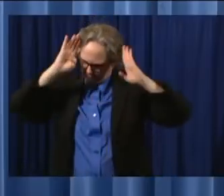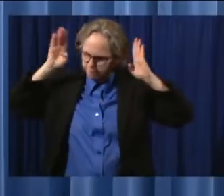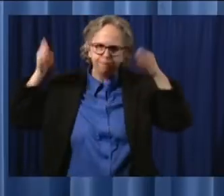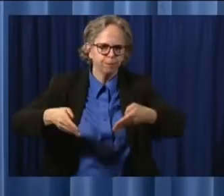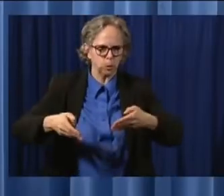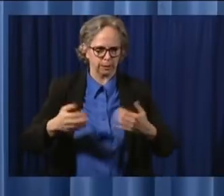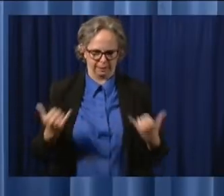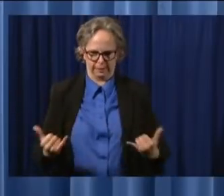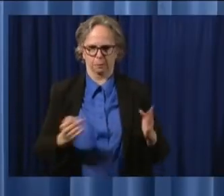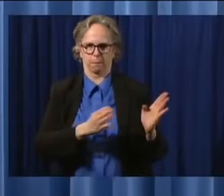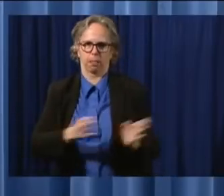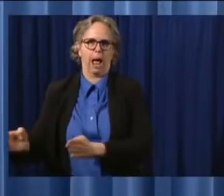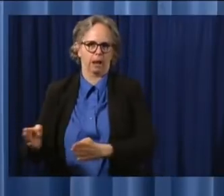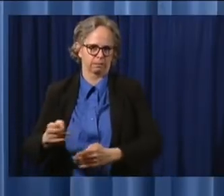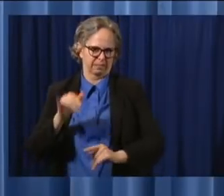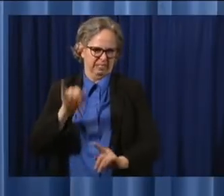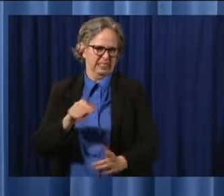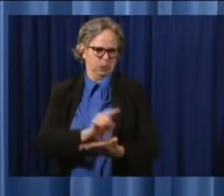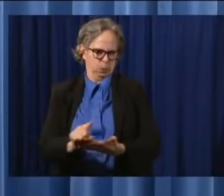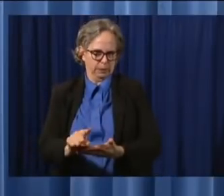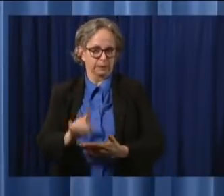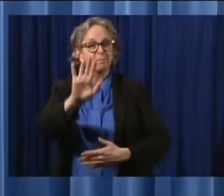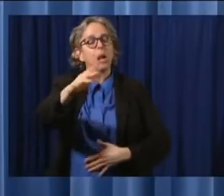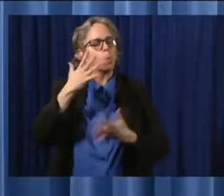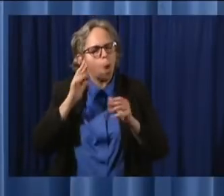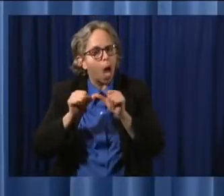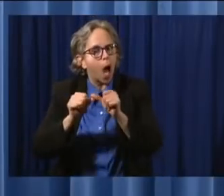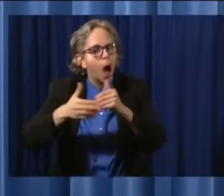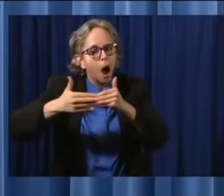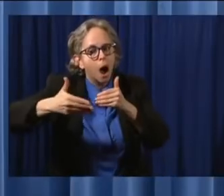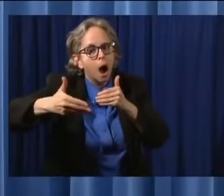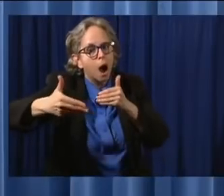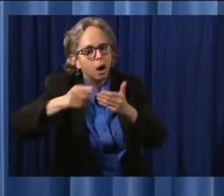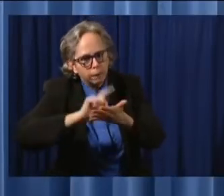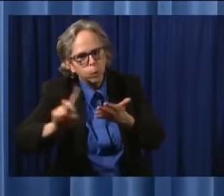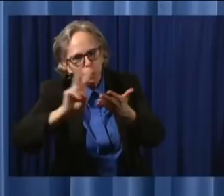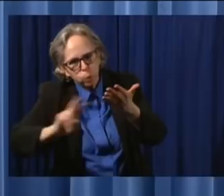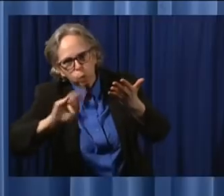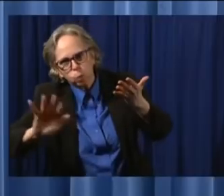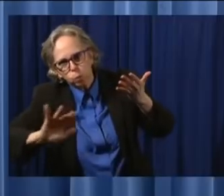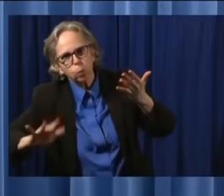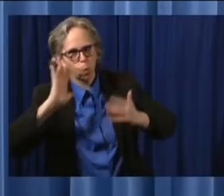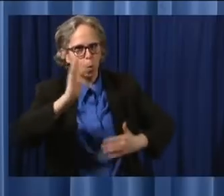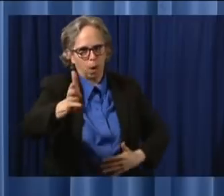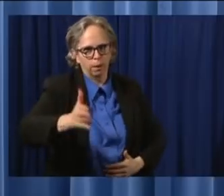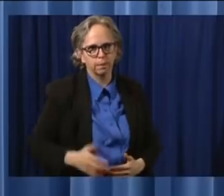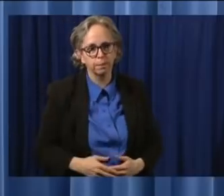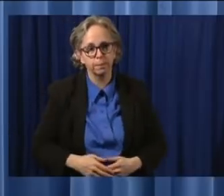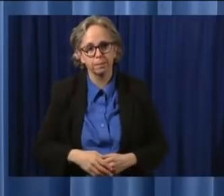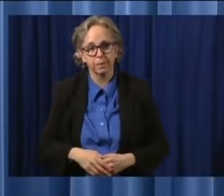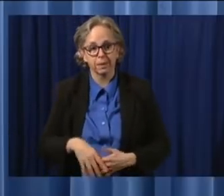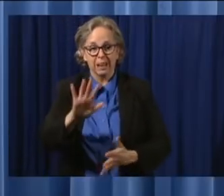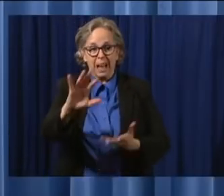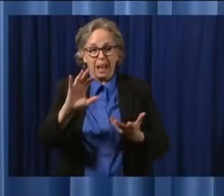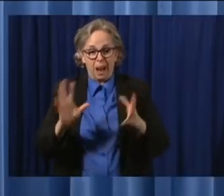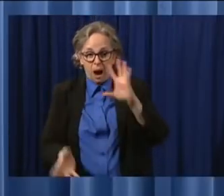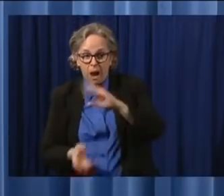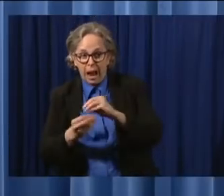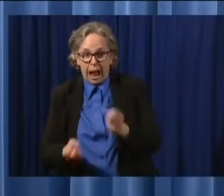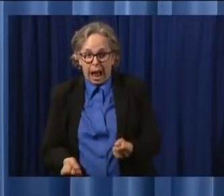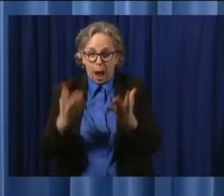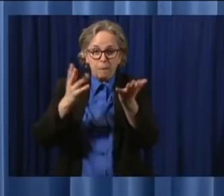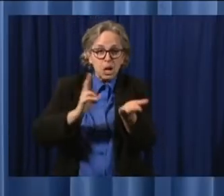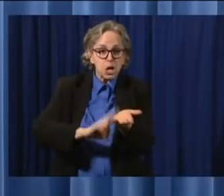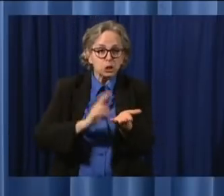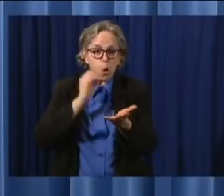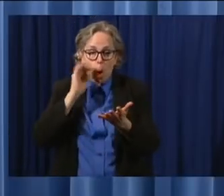It will be an ongoing process. So we're not sure how many homes will be done every week. We